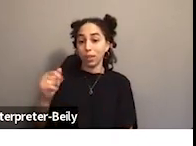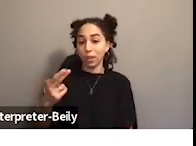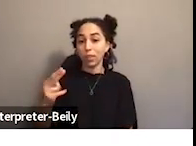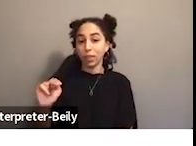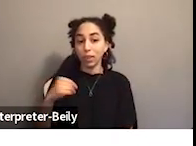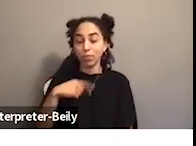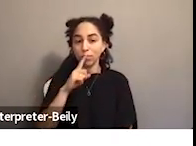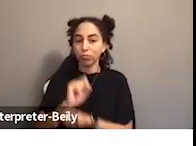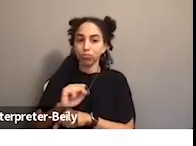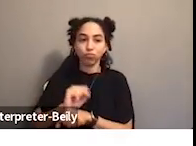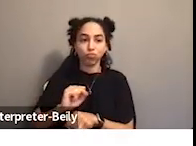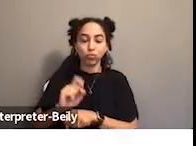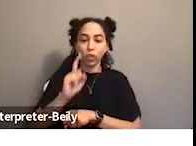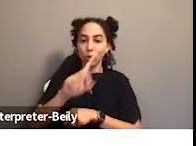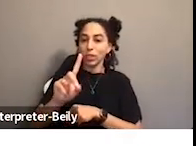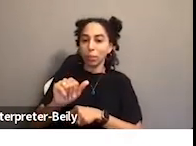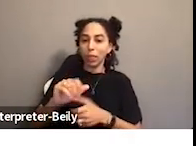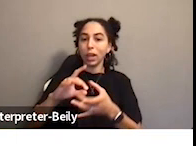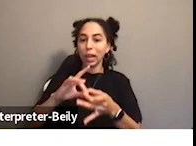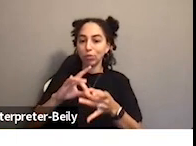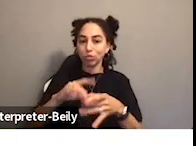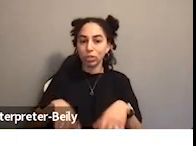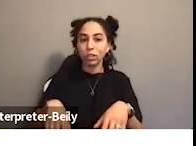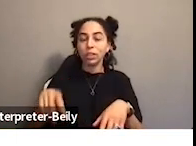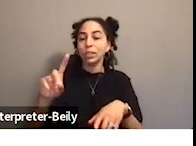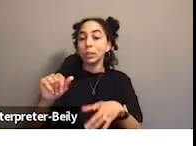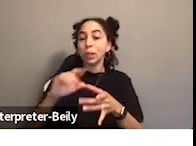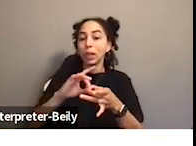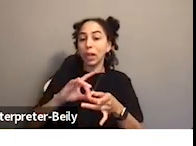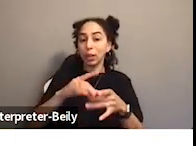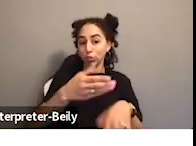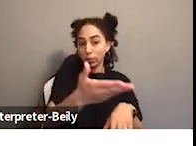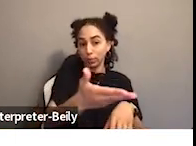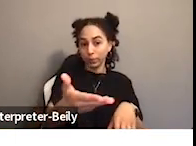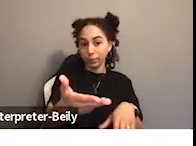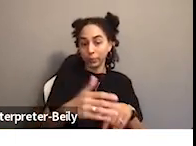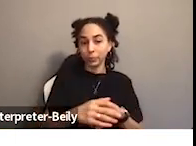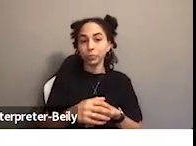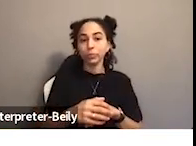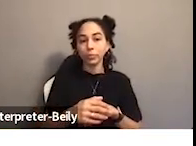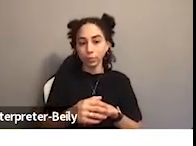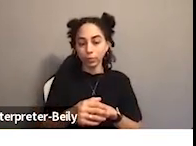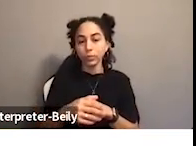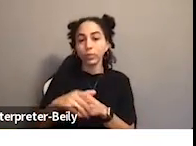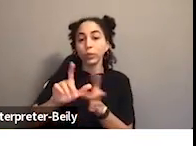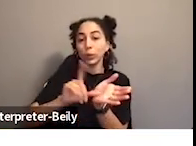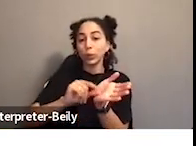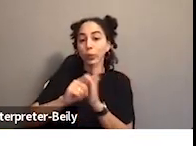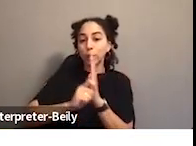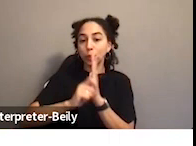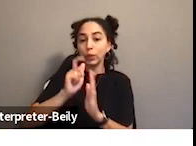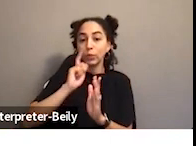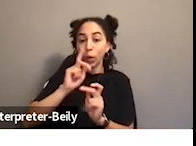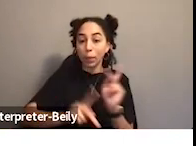working very hard for Disability Connection. Disability Connection is a newsletter for people living